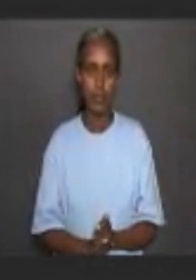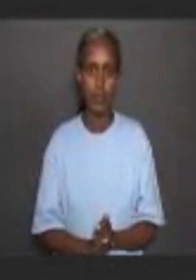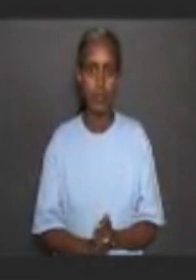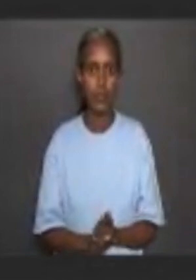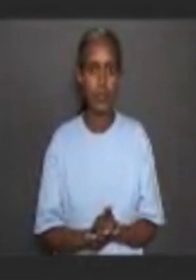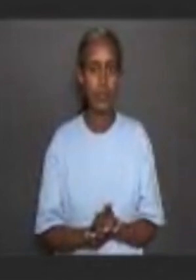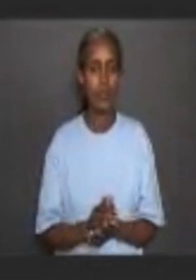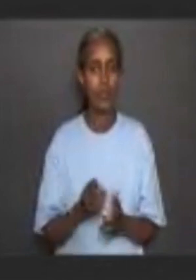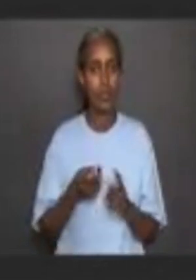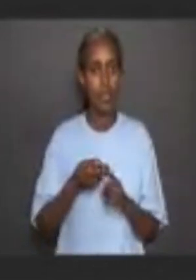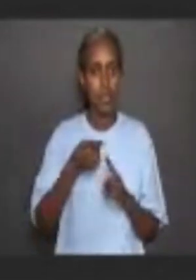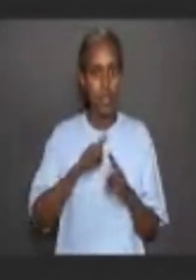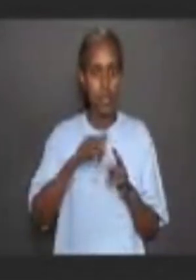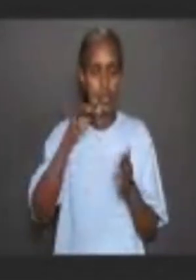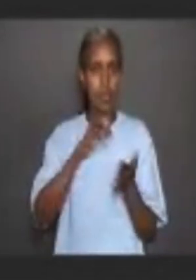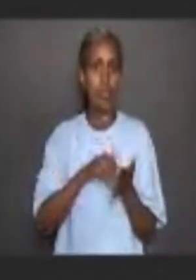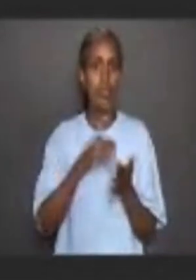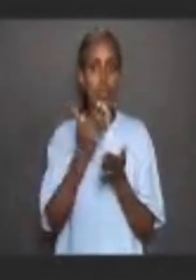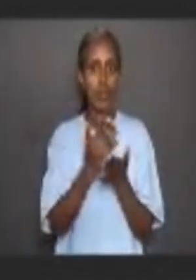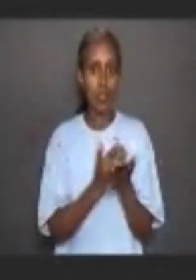Let's get back to our lesson.